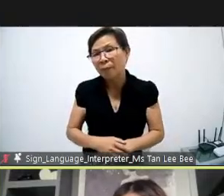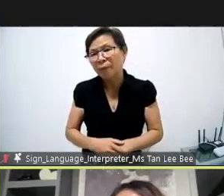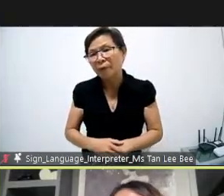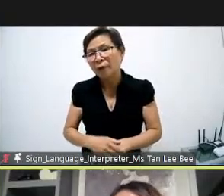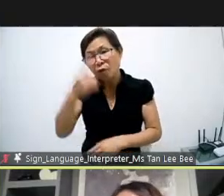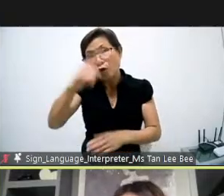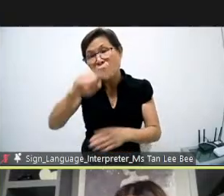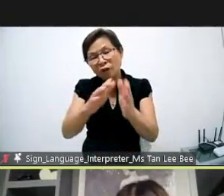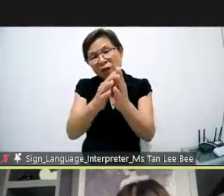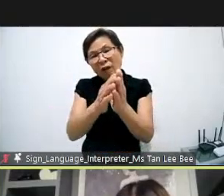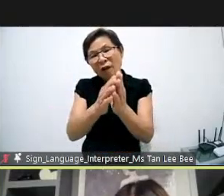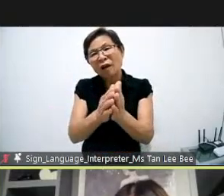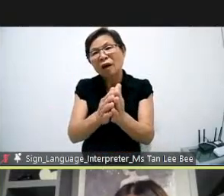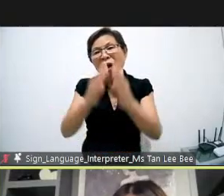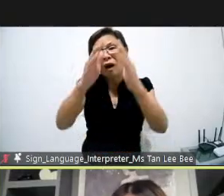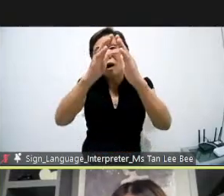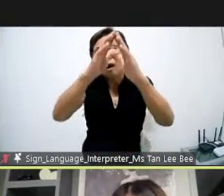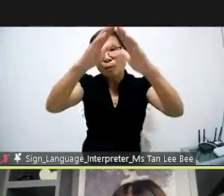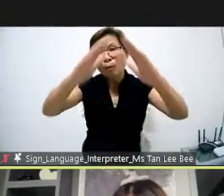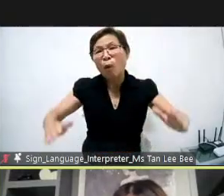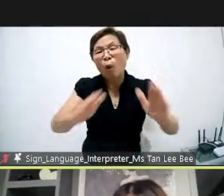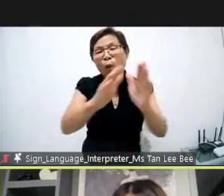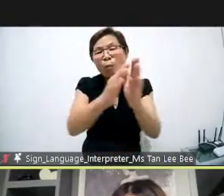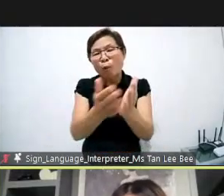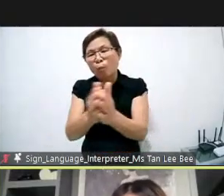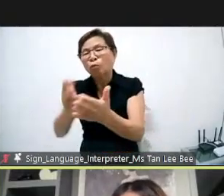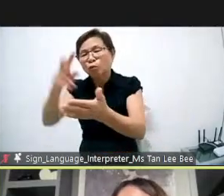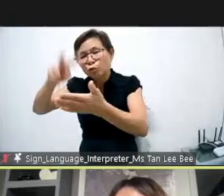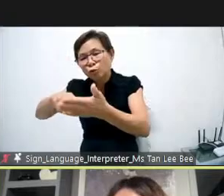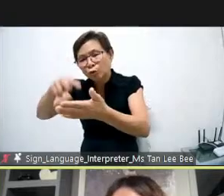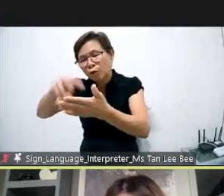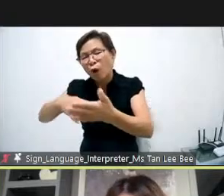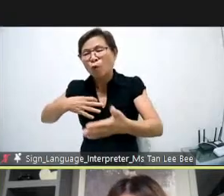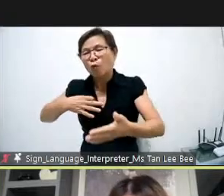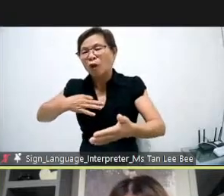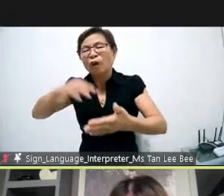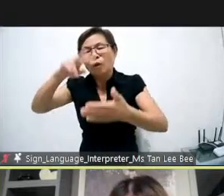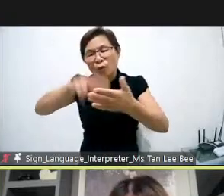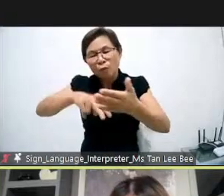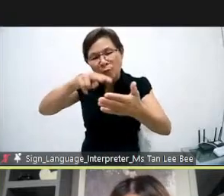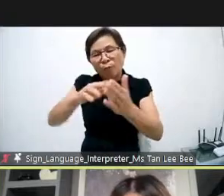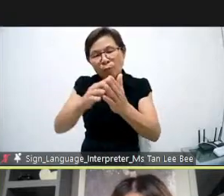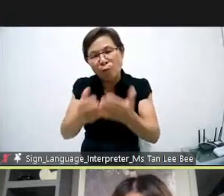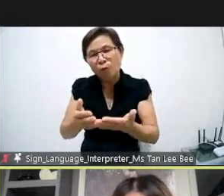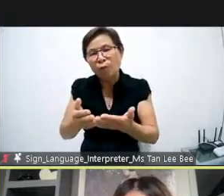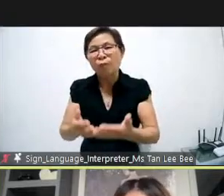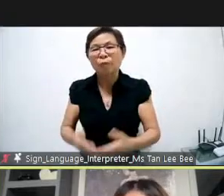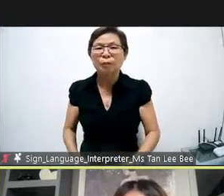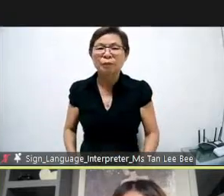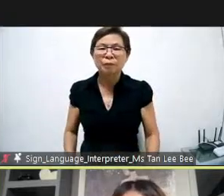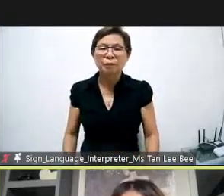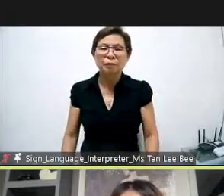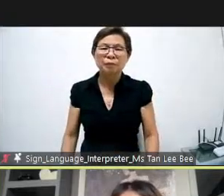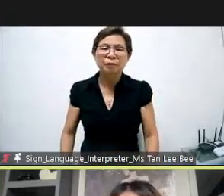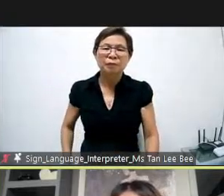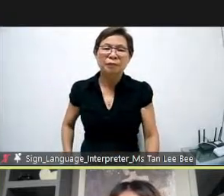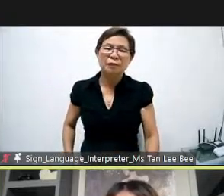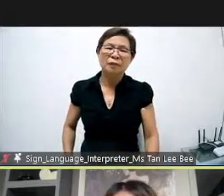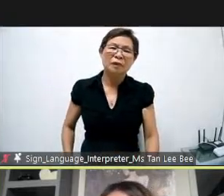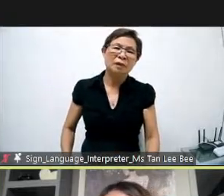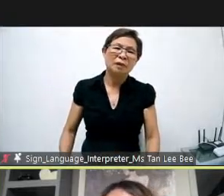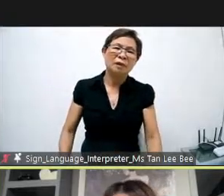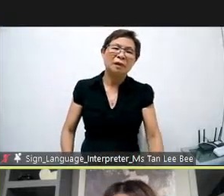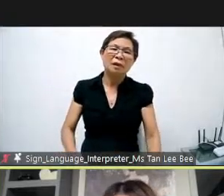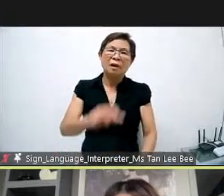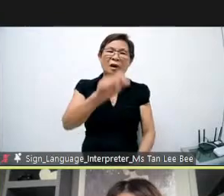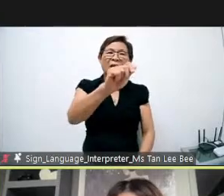library require many volunteers to read the book and consume myriad of time. For AI depression,